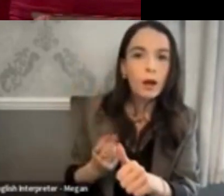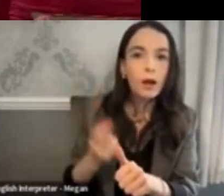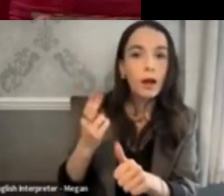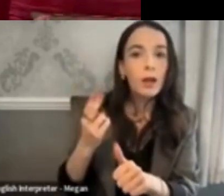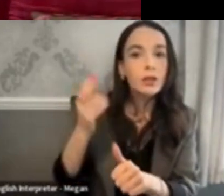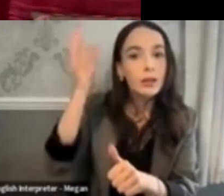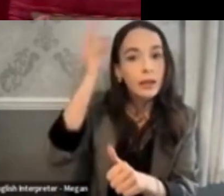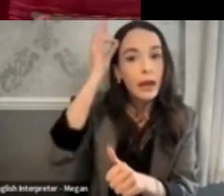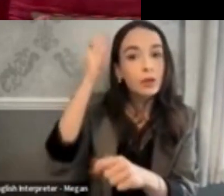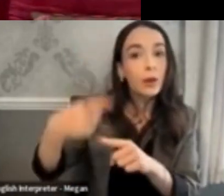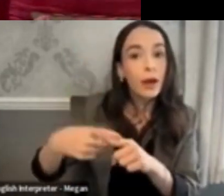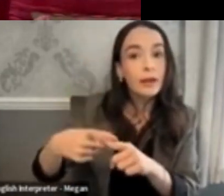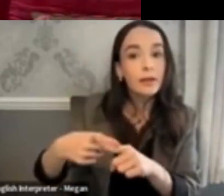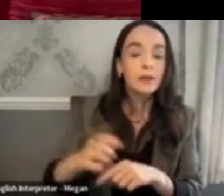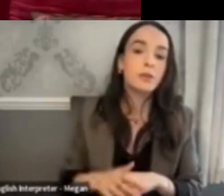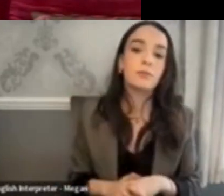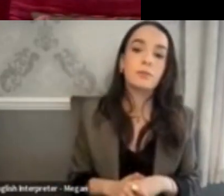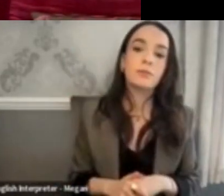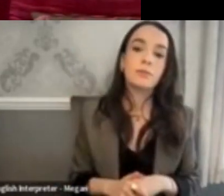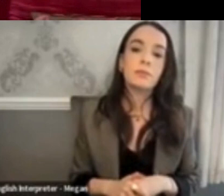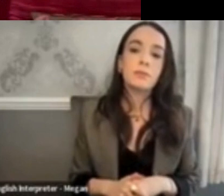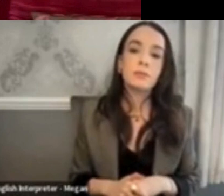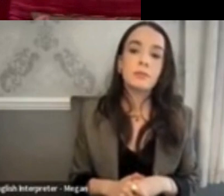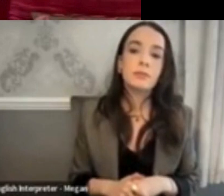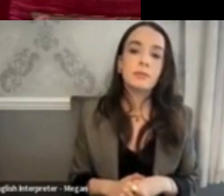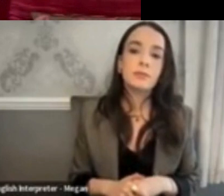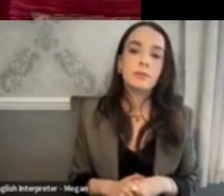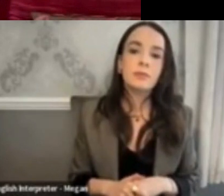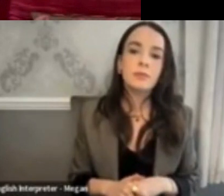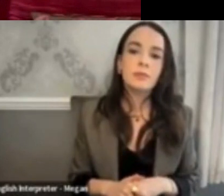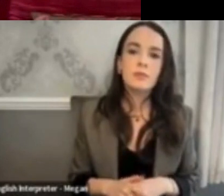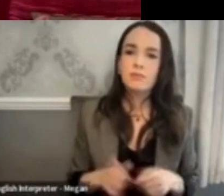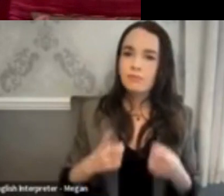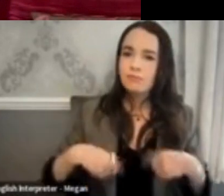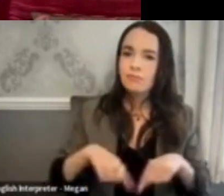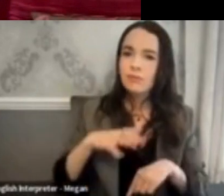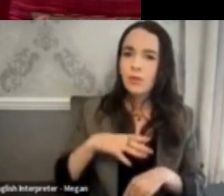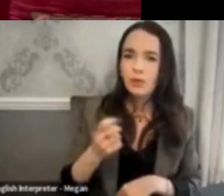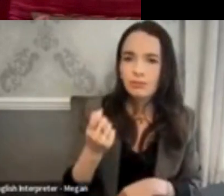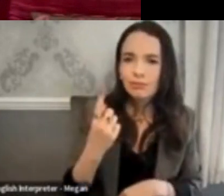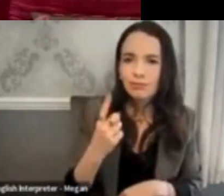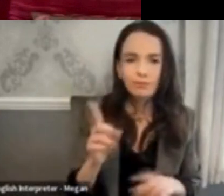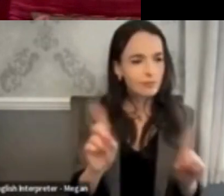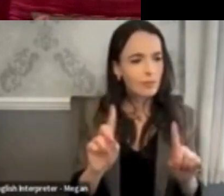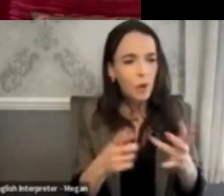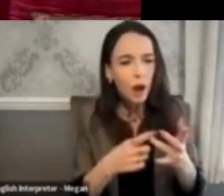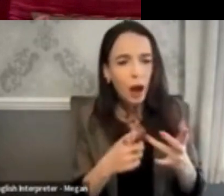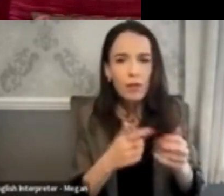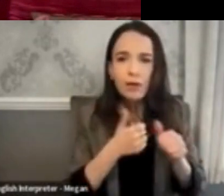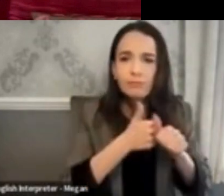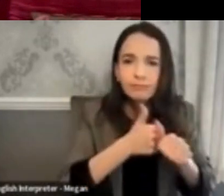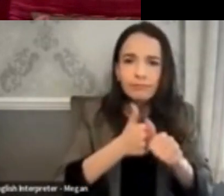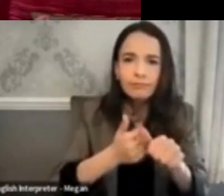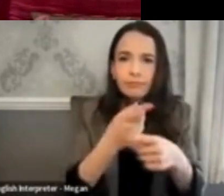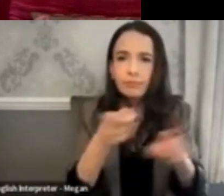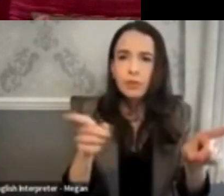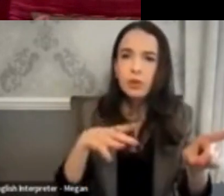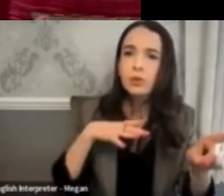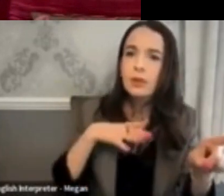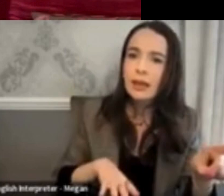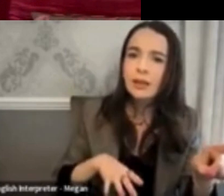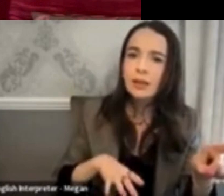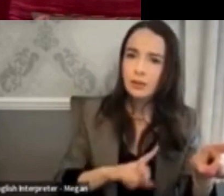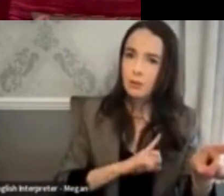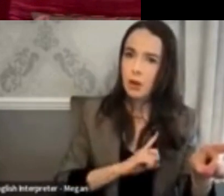We also want to understand what other support you need as we continue to invest in work like Youth